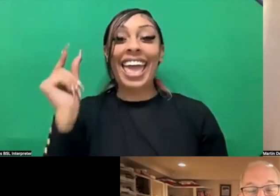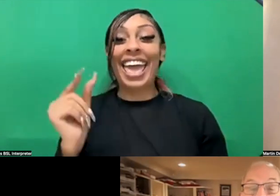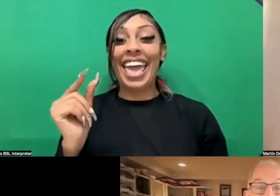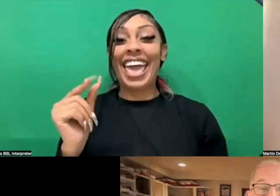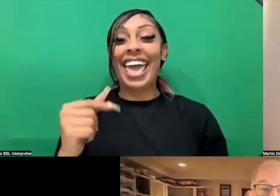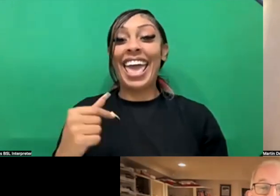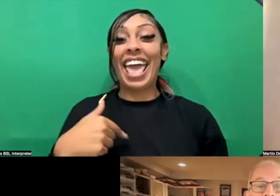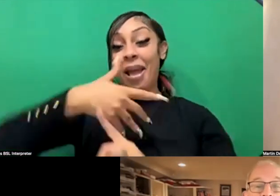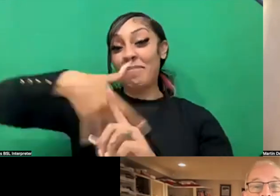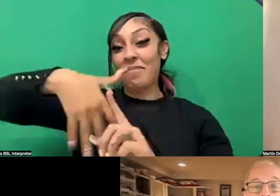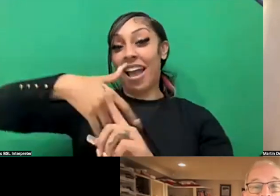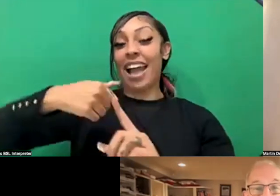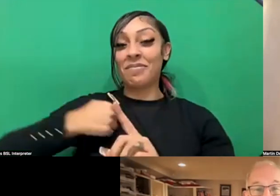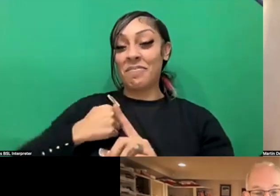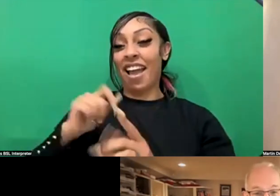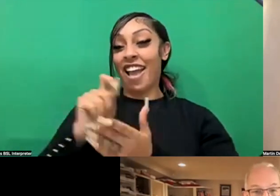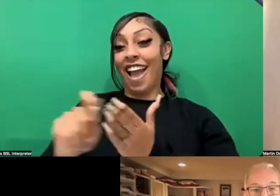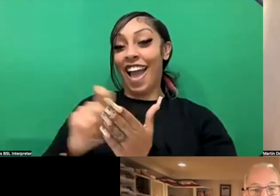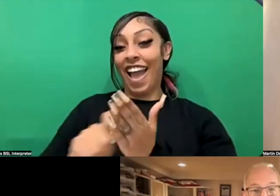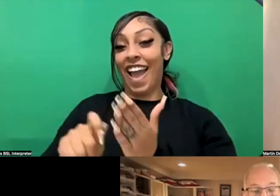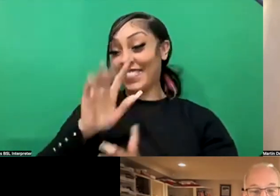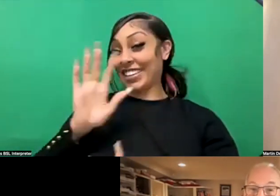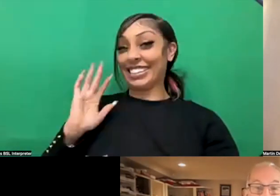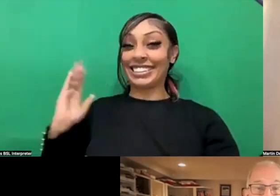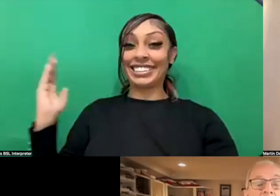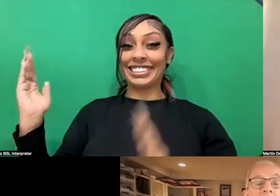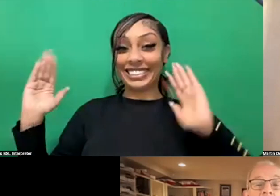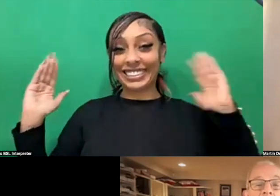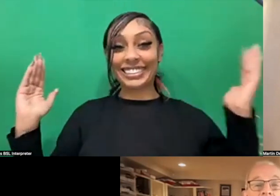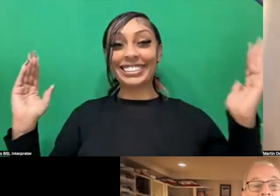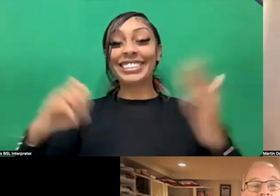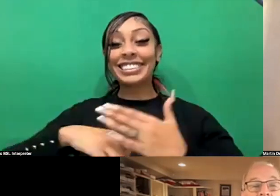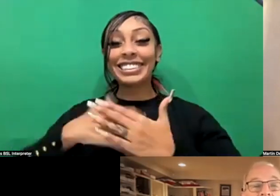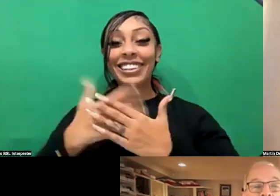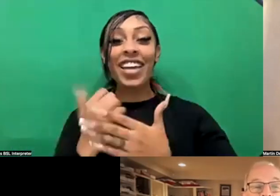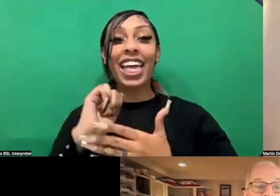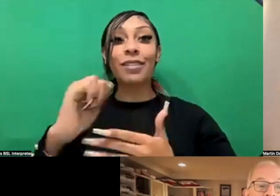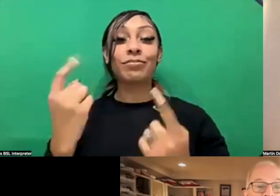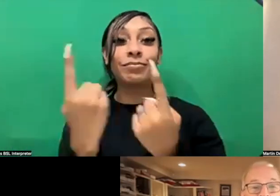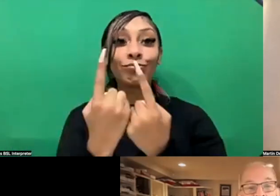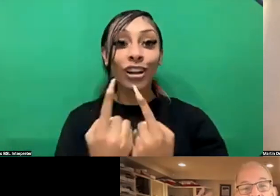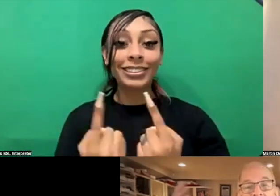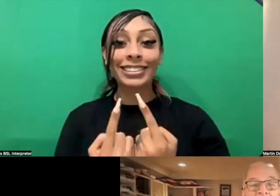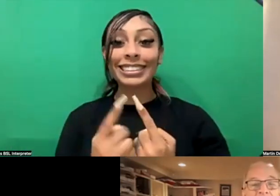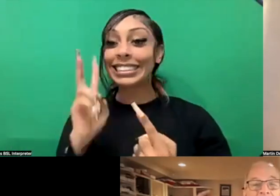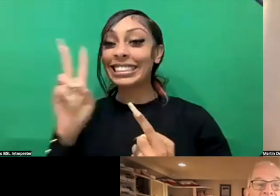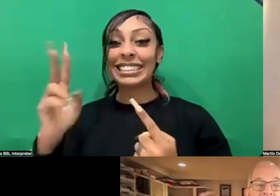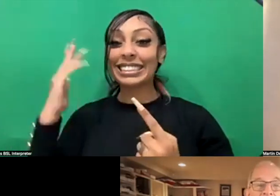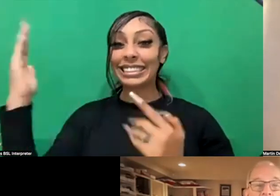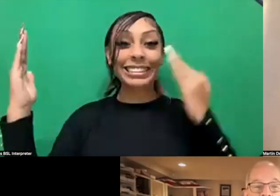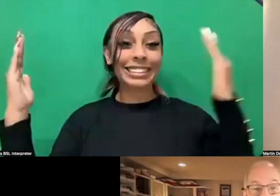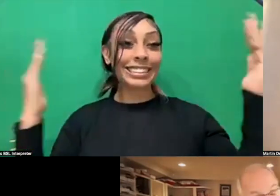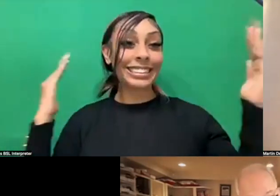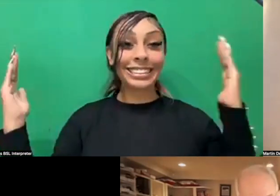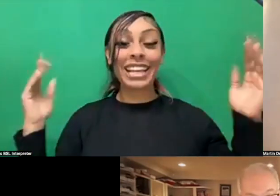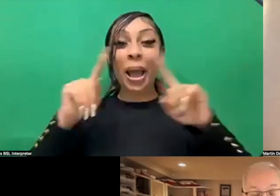And behind me in my office is where I develop my products. And you'll see various pictures on the